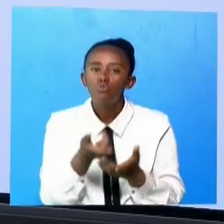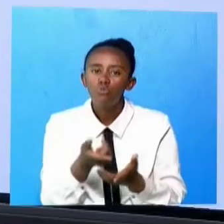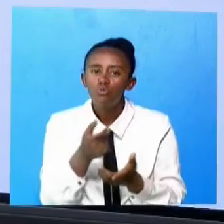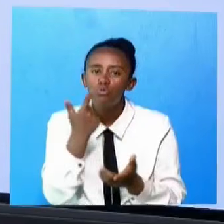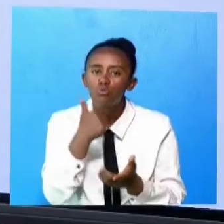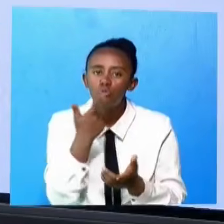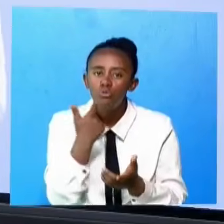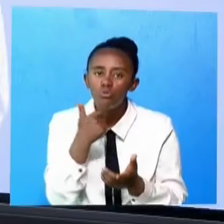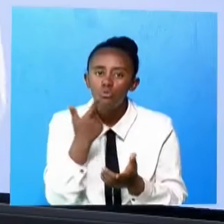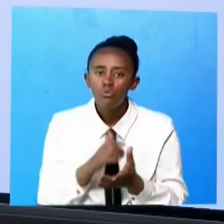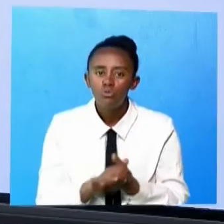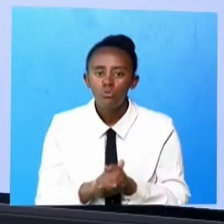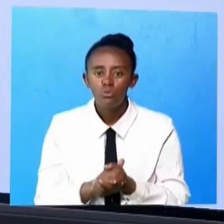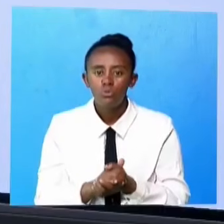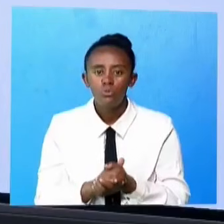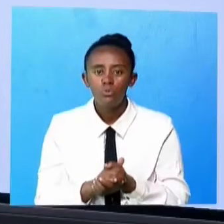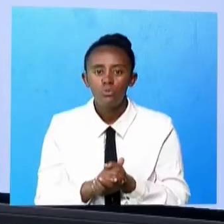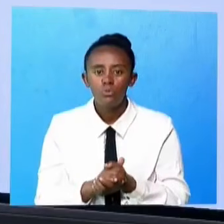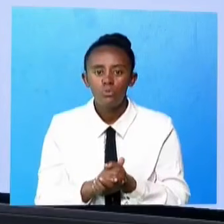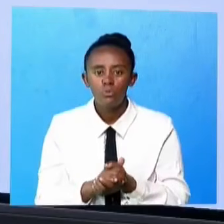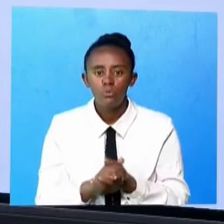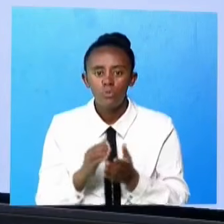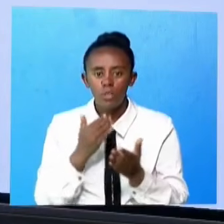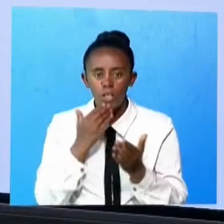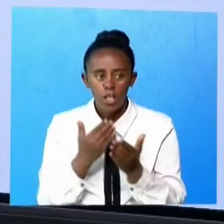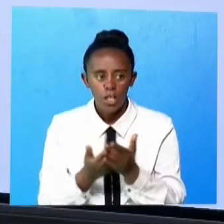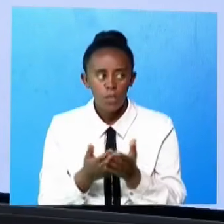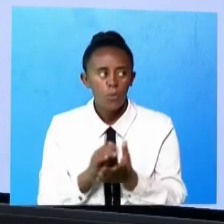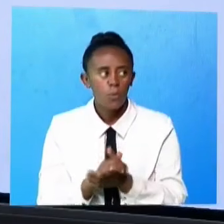they? Thank you very much.